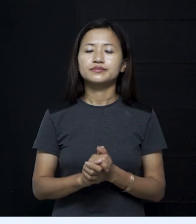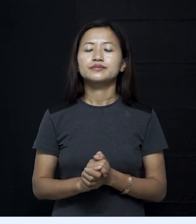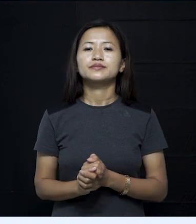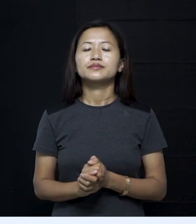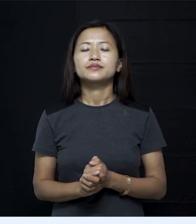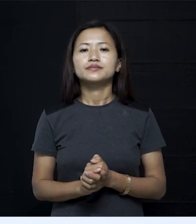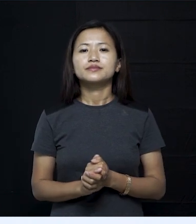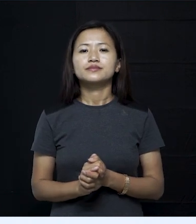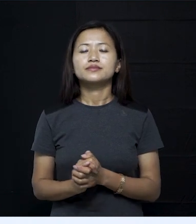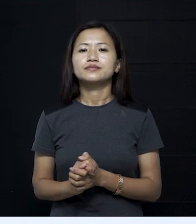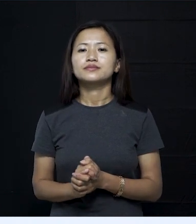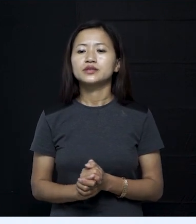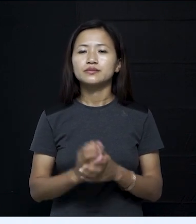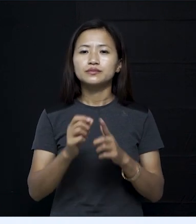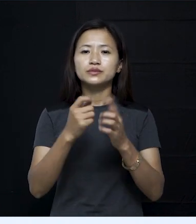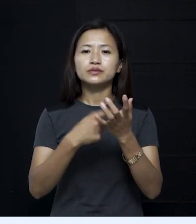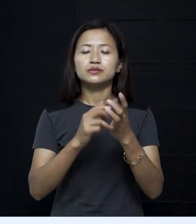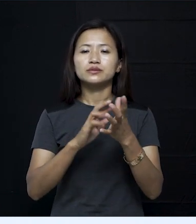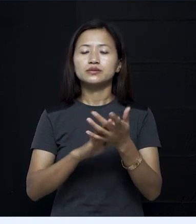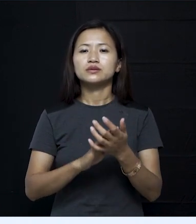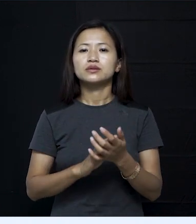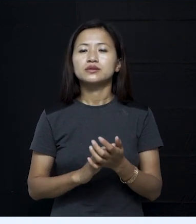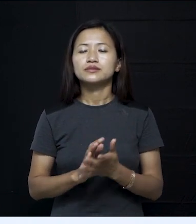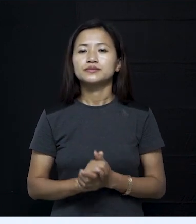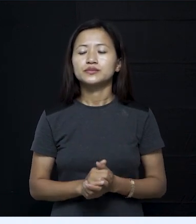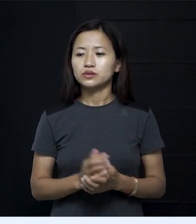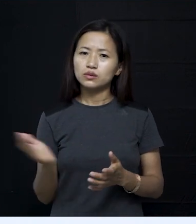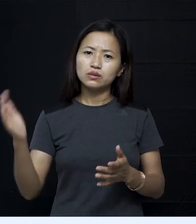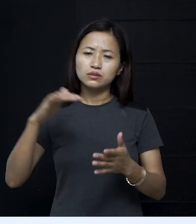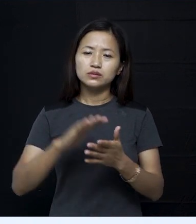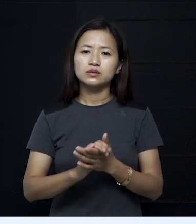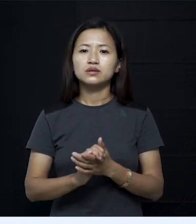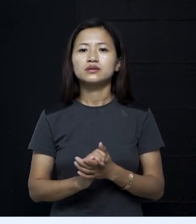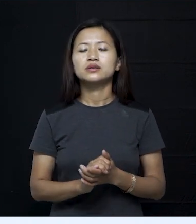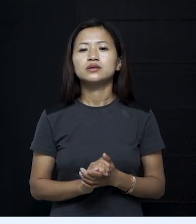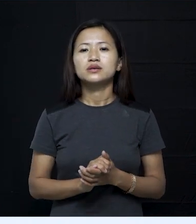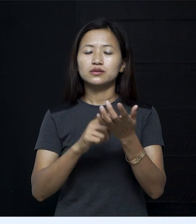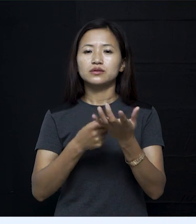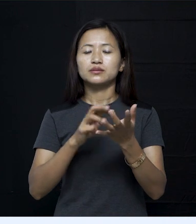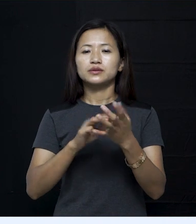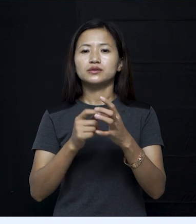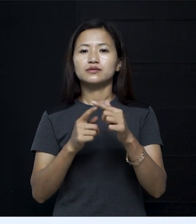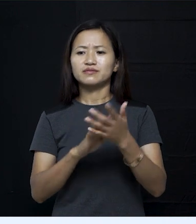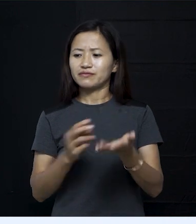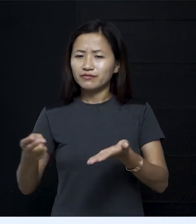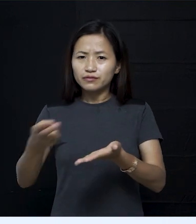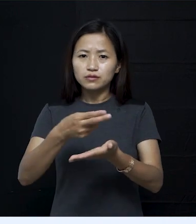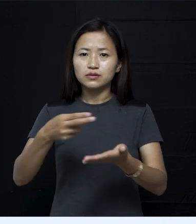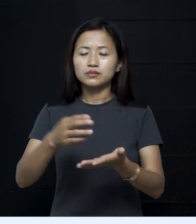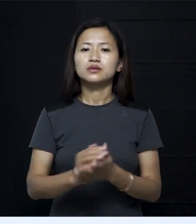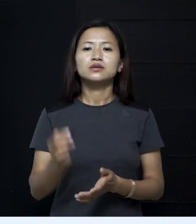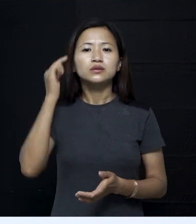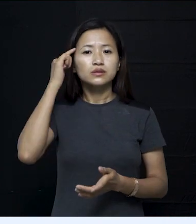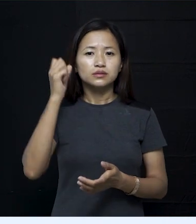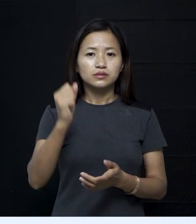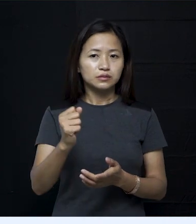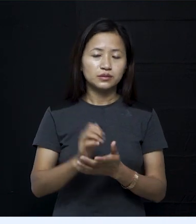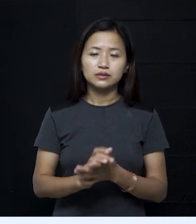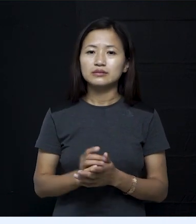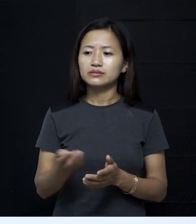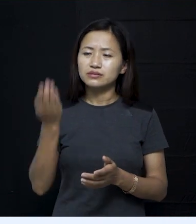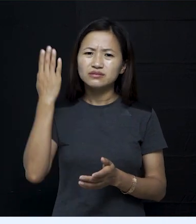also known by other name, okay, and that is, it can be called as primitive, or it can also be called as, we